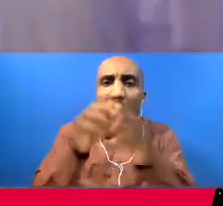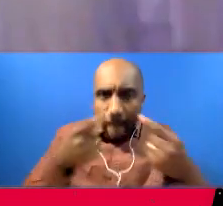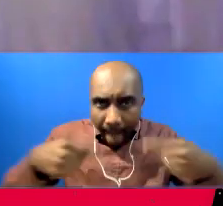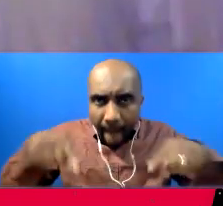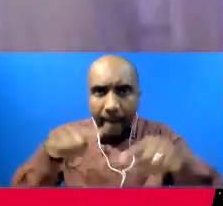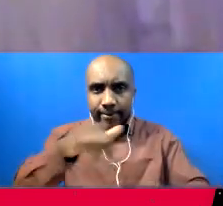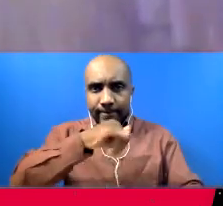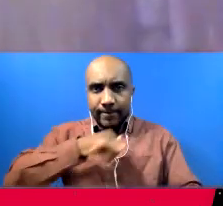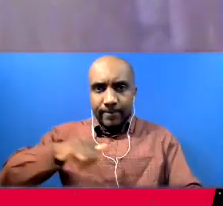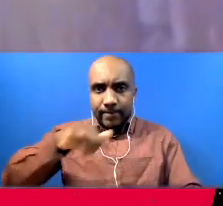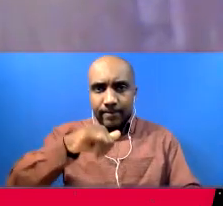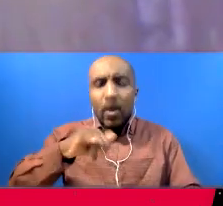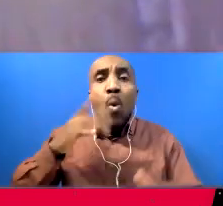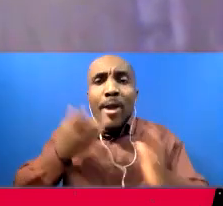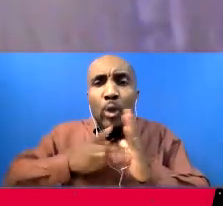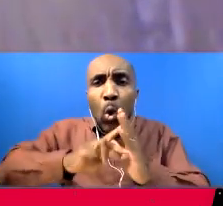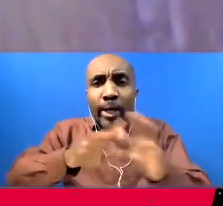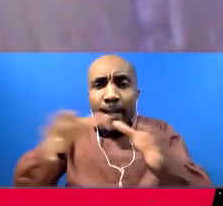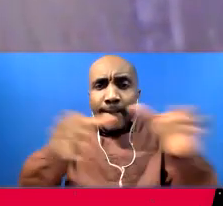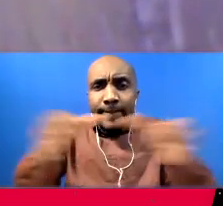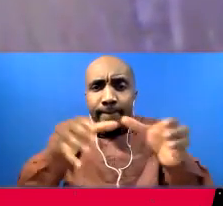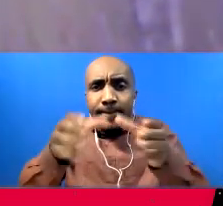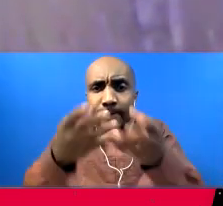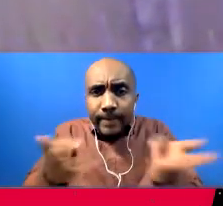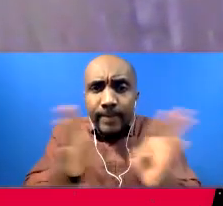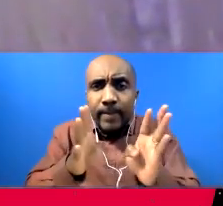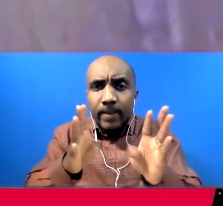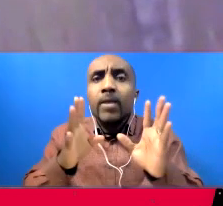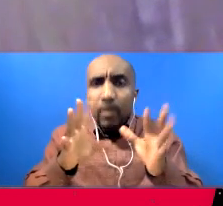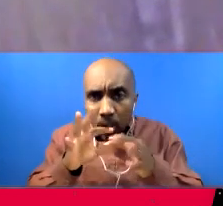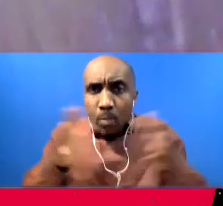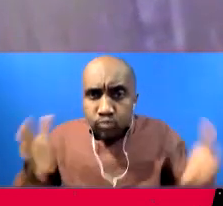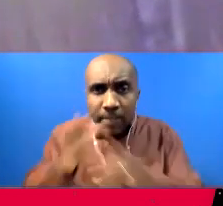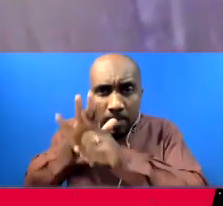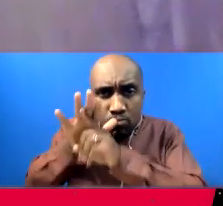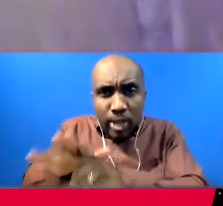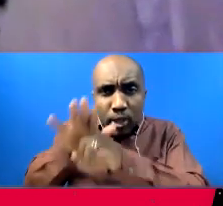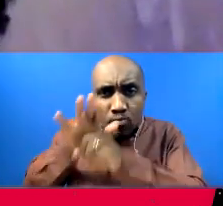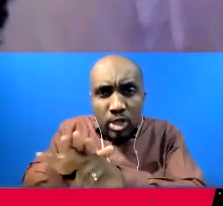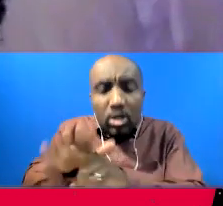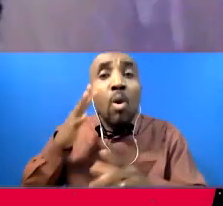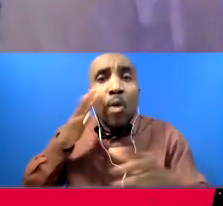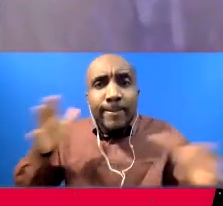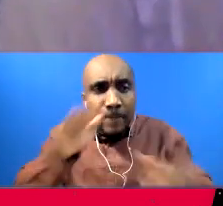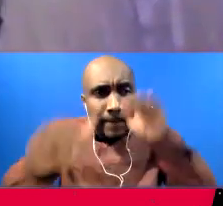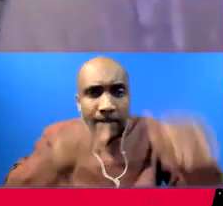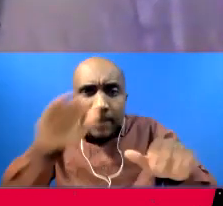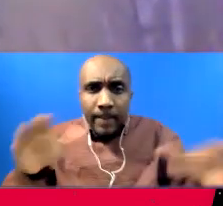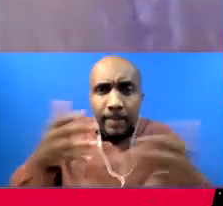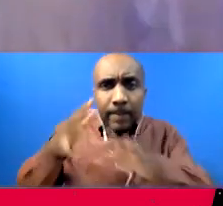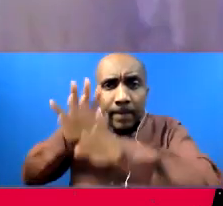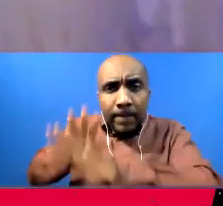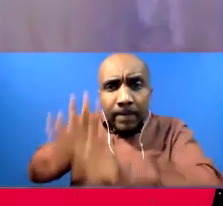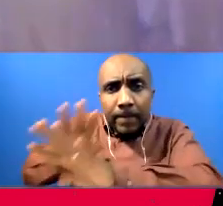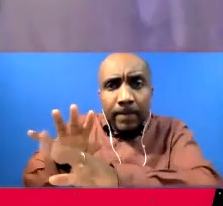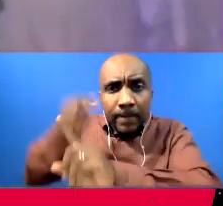every single one of us. So when we organize, we must keep up the pressure, we must keep organizing, and recognize that when we organize in